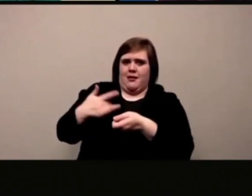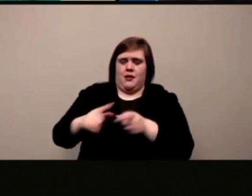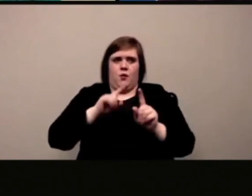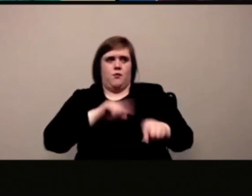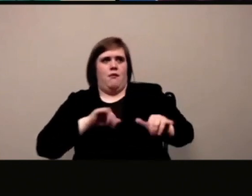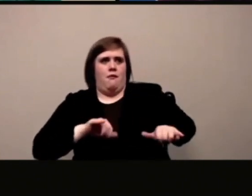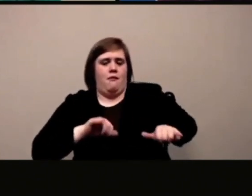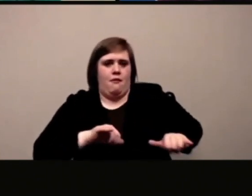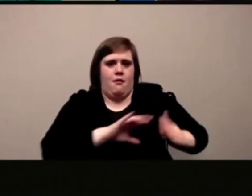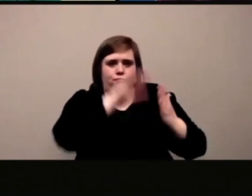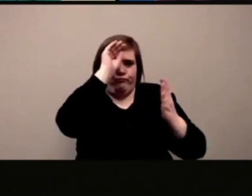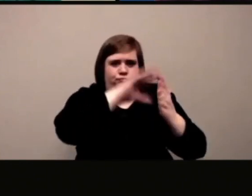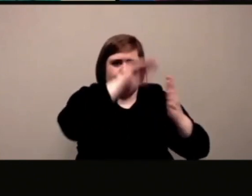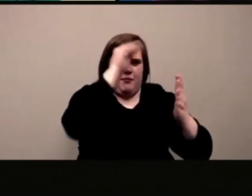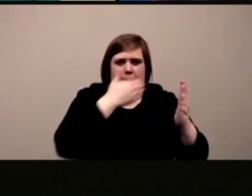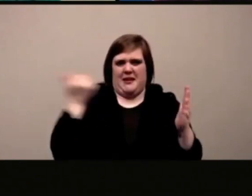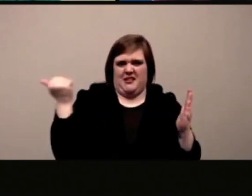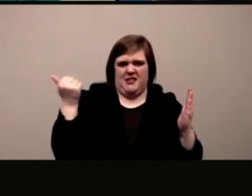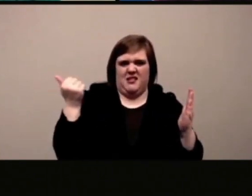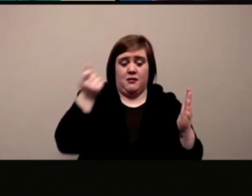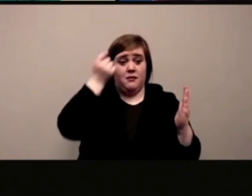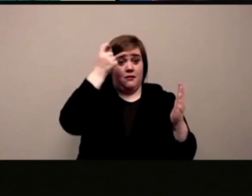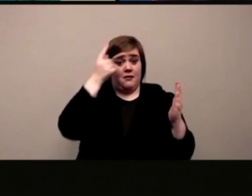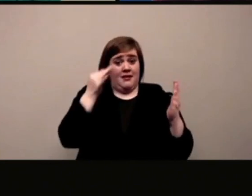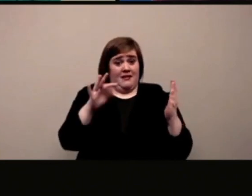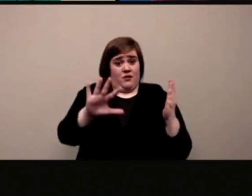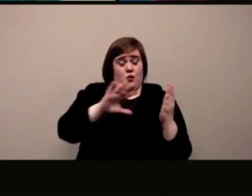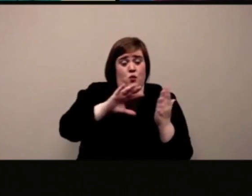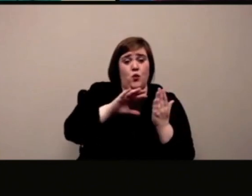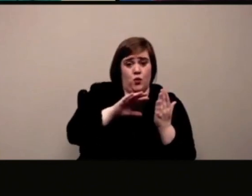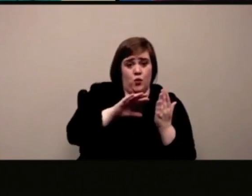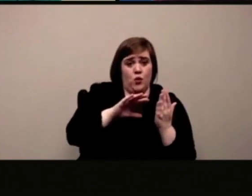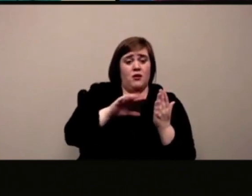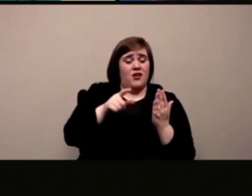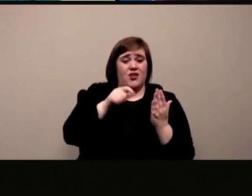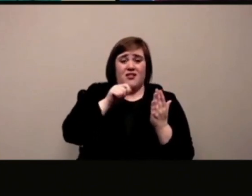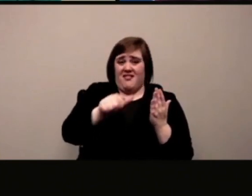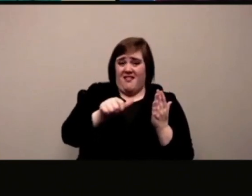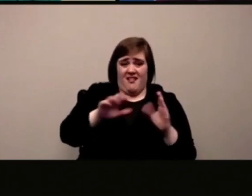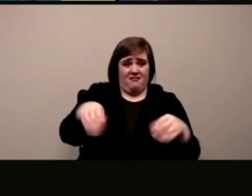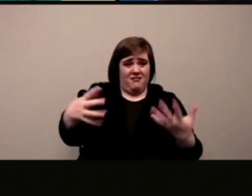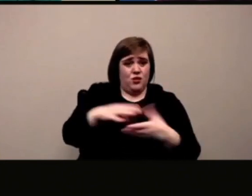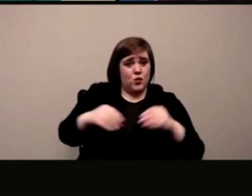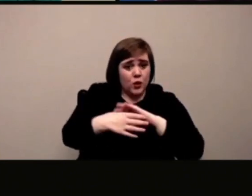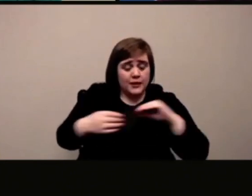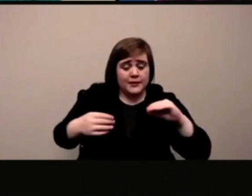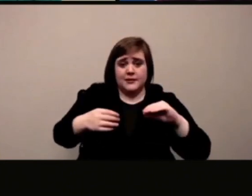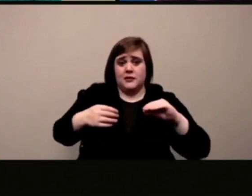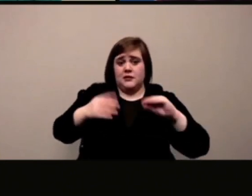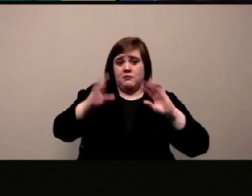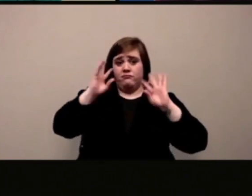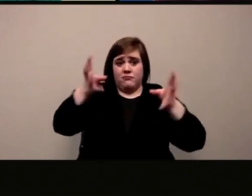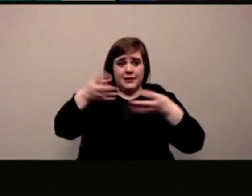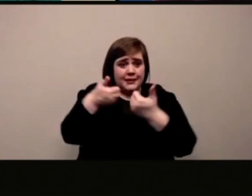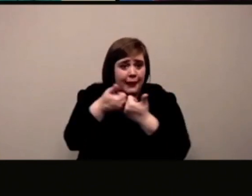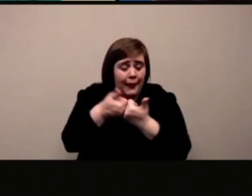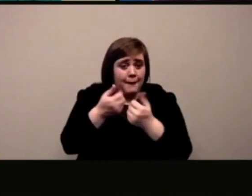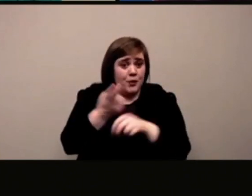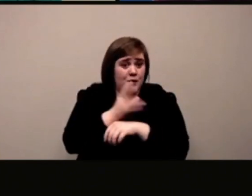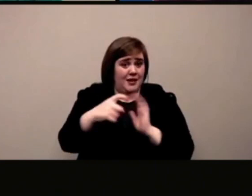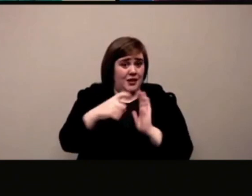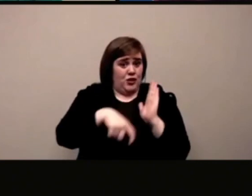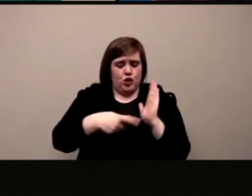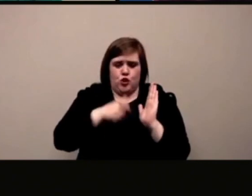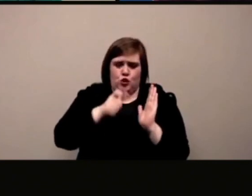the best. Now, if you aren't telling stories, making games, and being collaborative using Scratch, then you're using